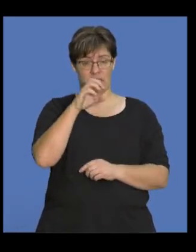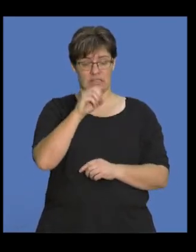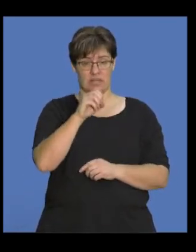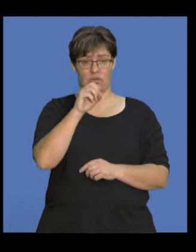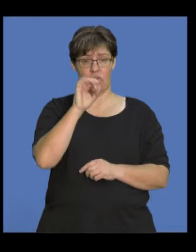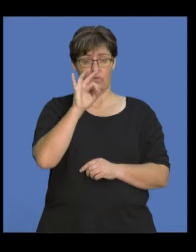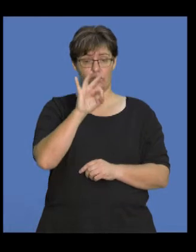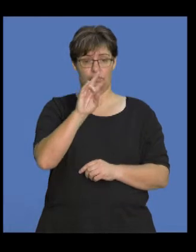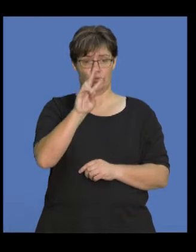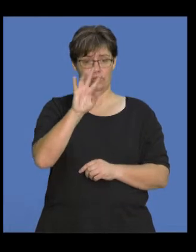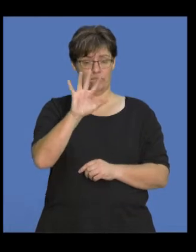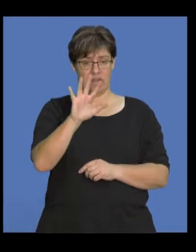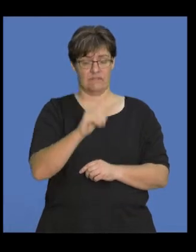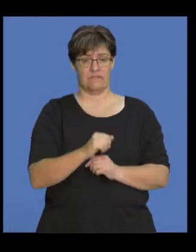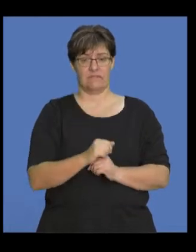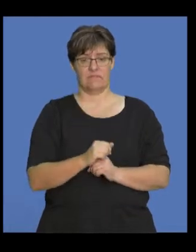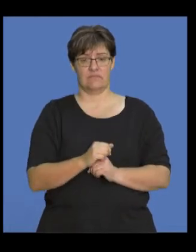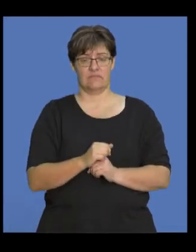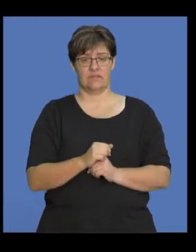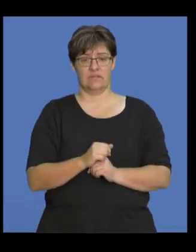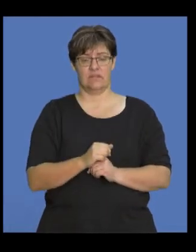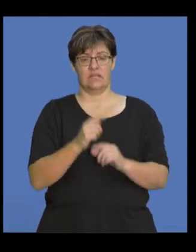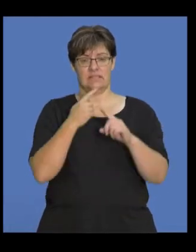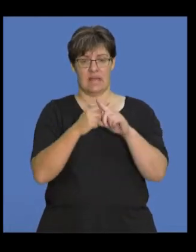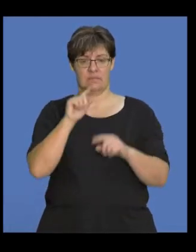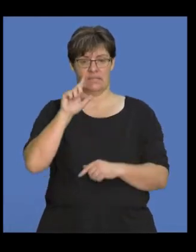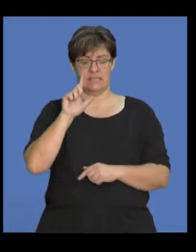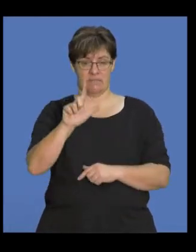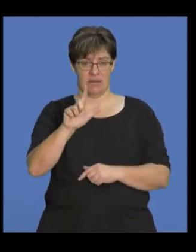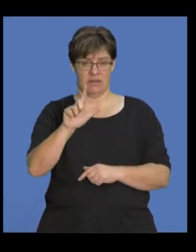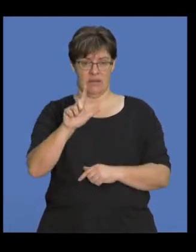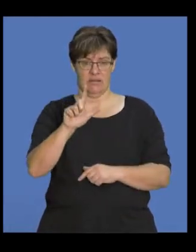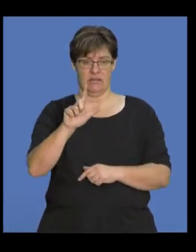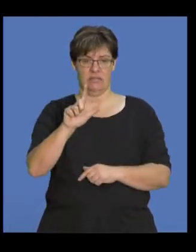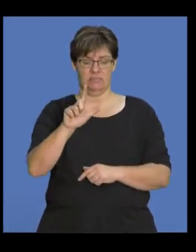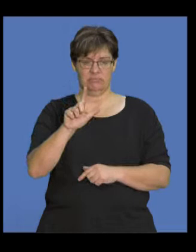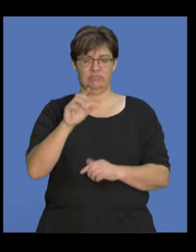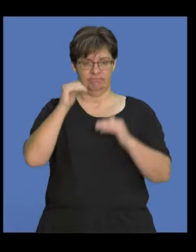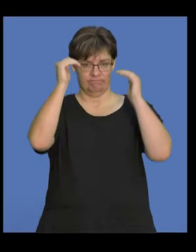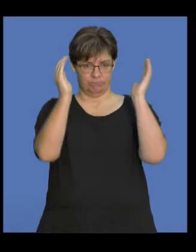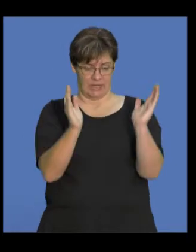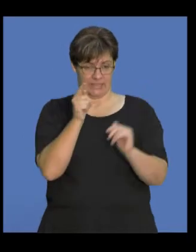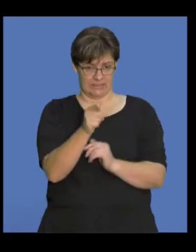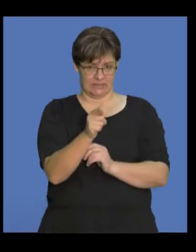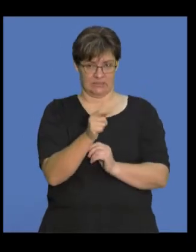0.0325 multiplied by 7, and that's what will be in my bracket. And then I will